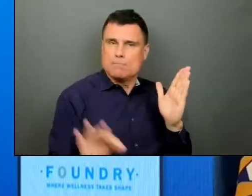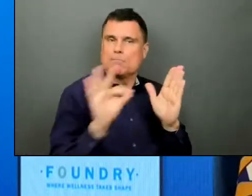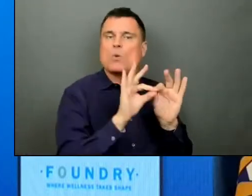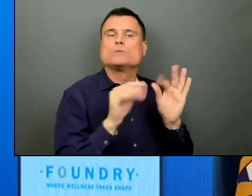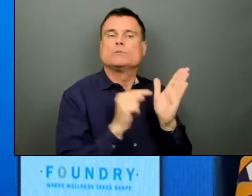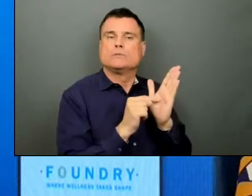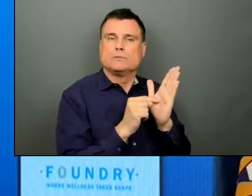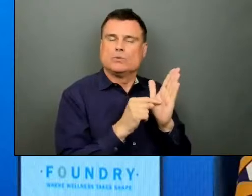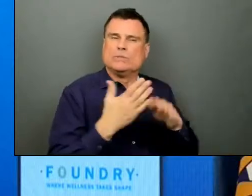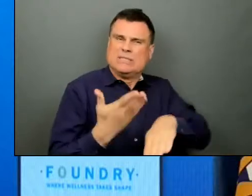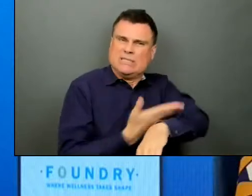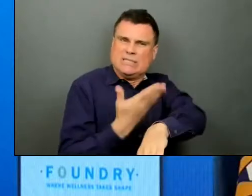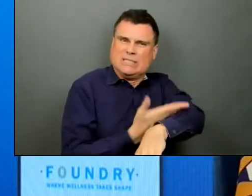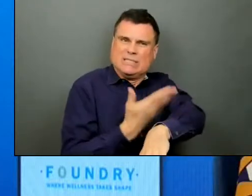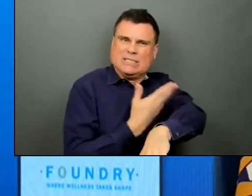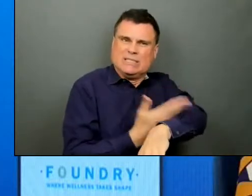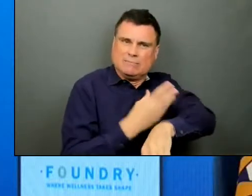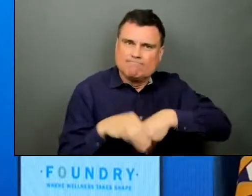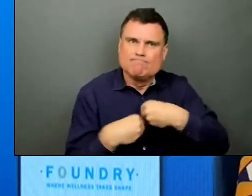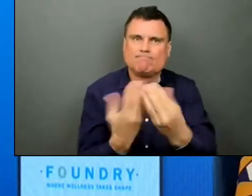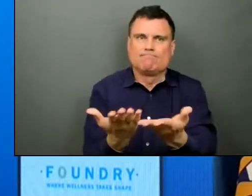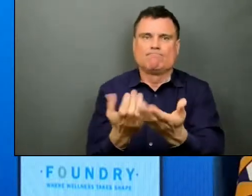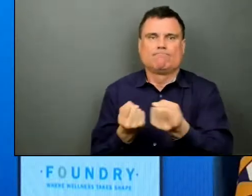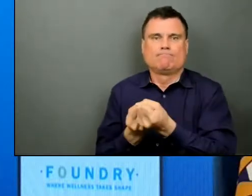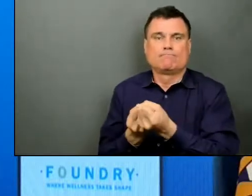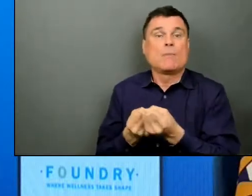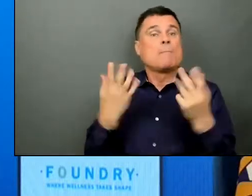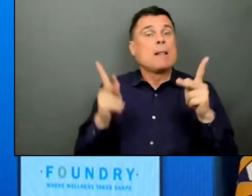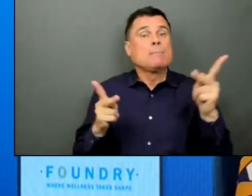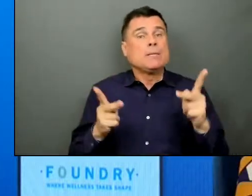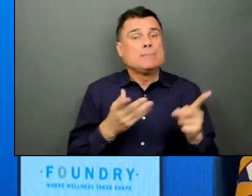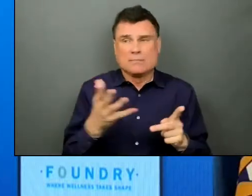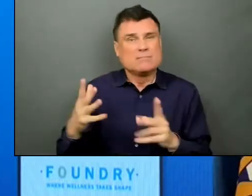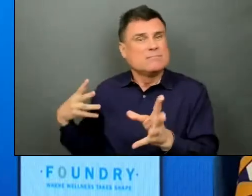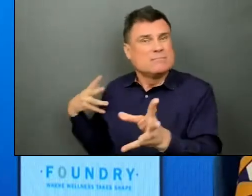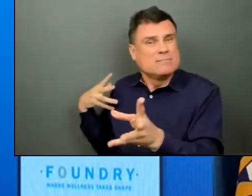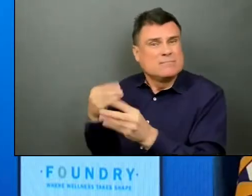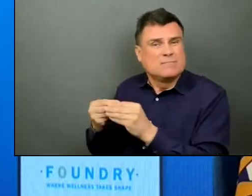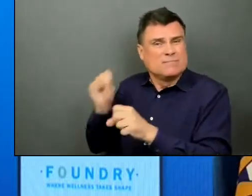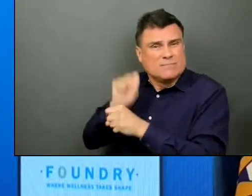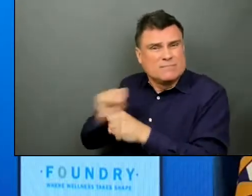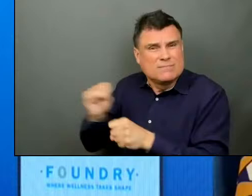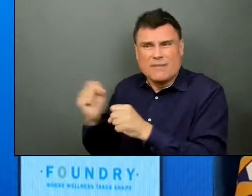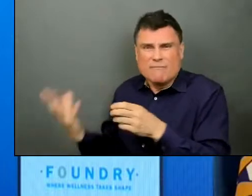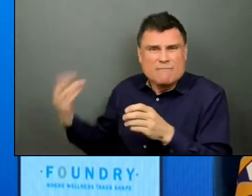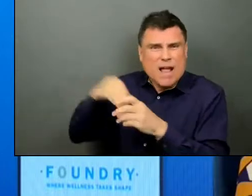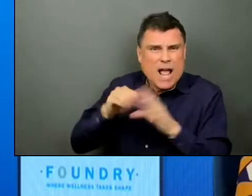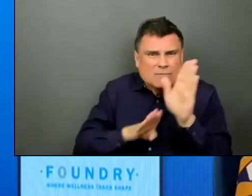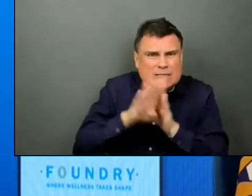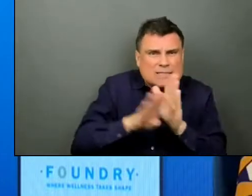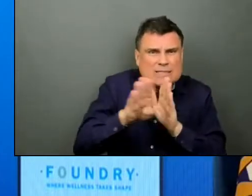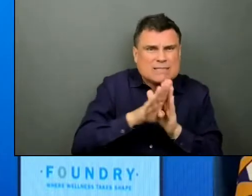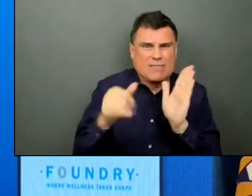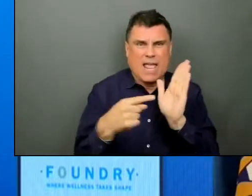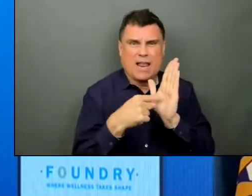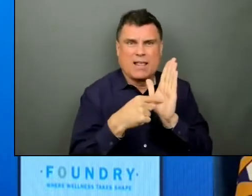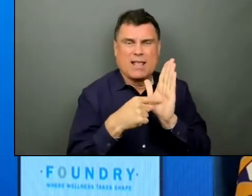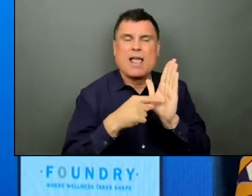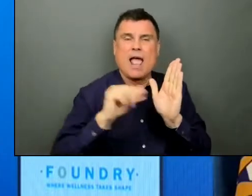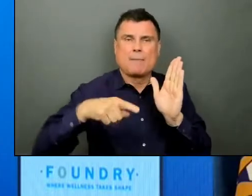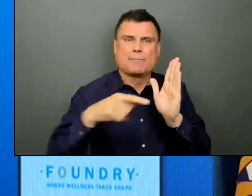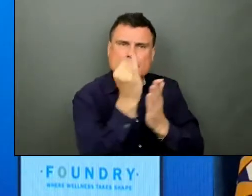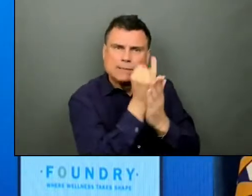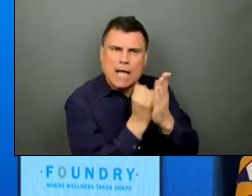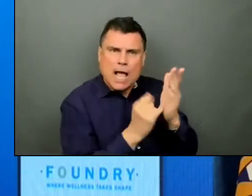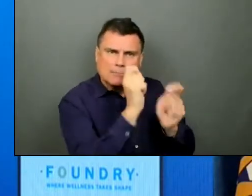making that Foundry BC app come together today and all the virtual services that are available through our province.